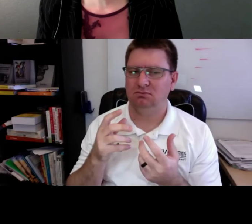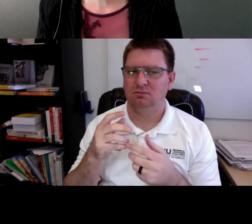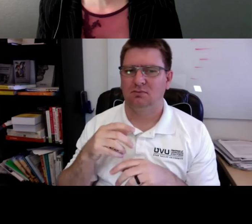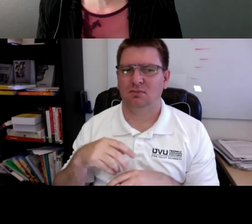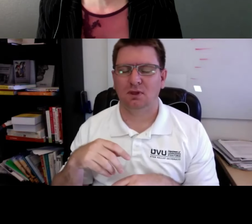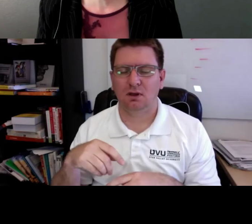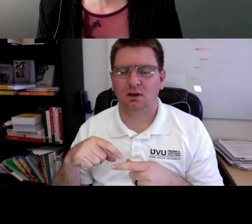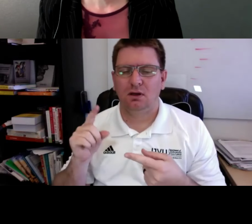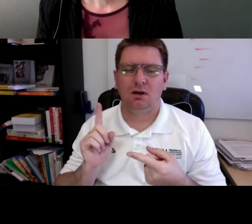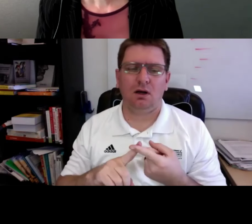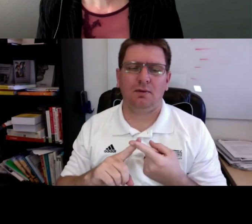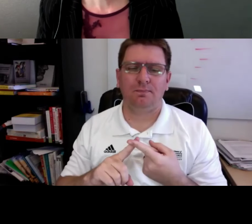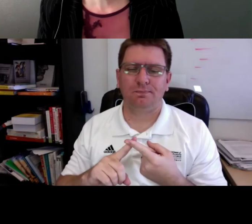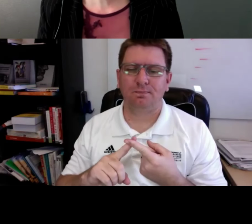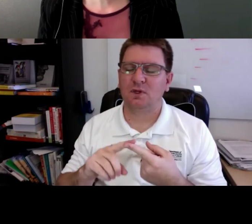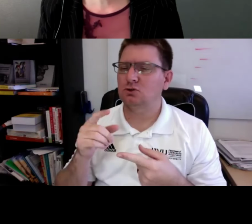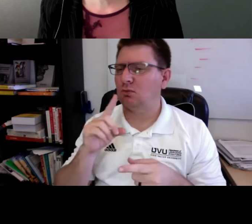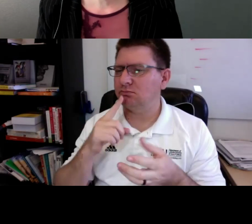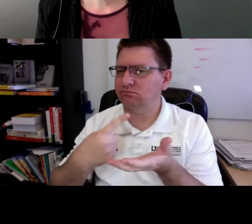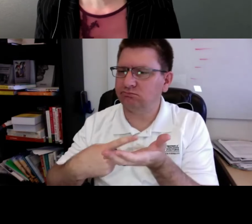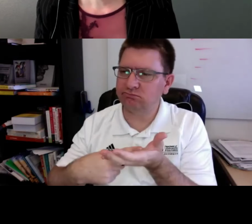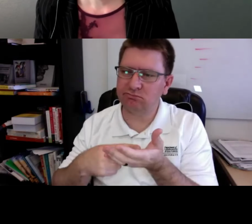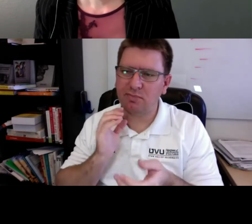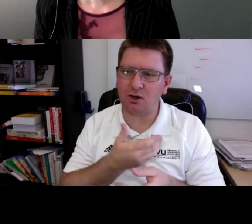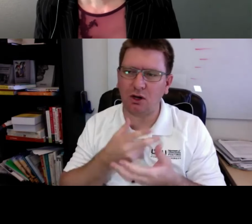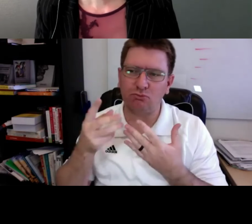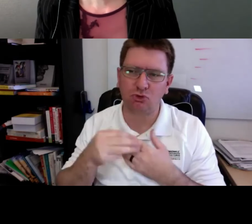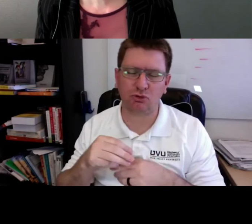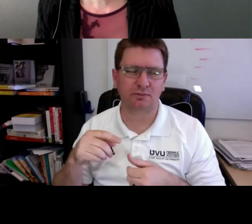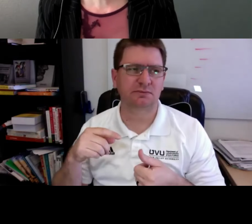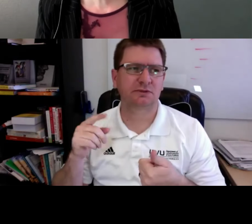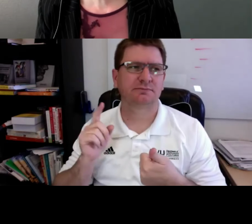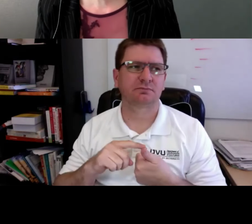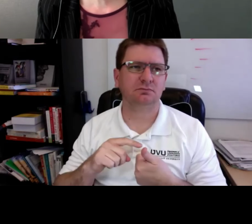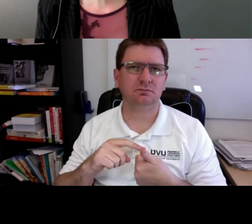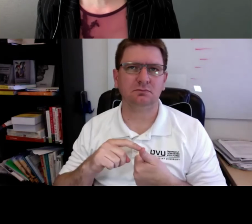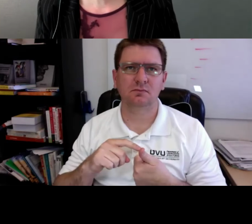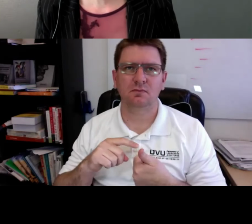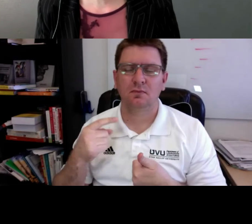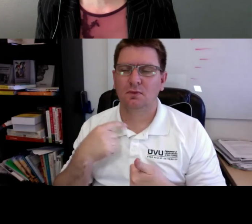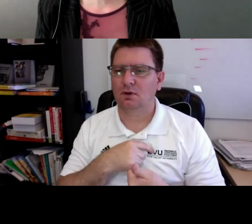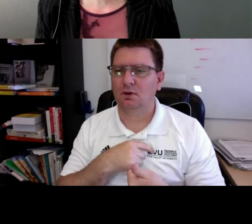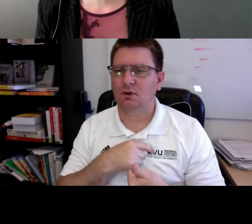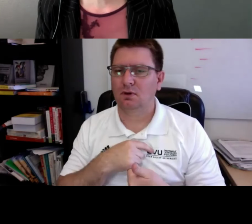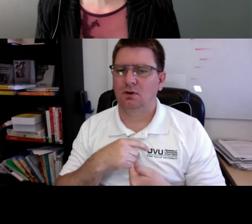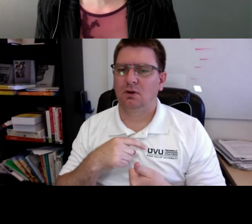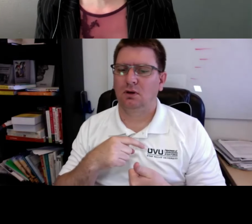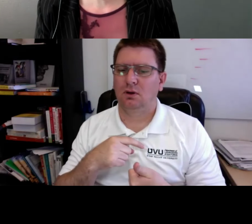just a fantastic combination. So I wanted to talk about our